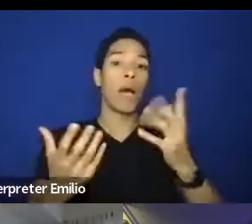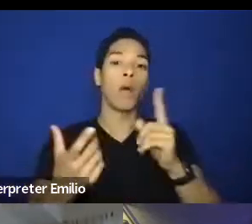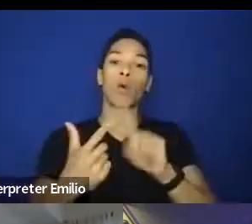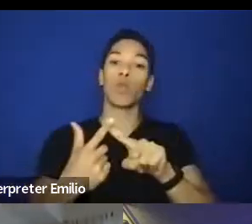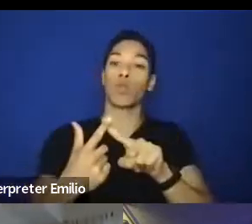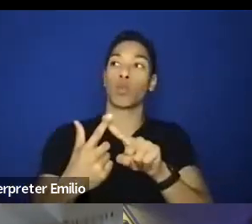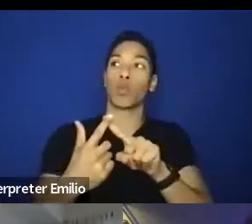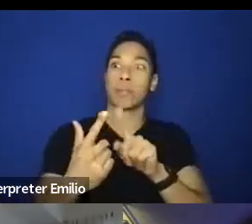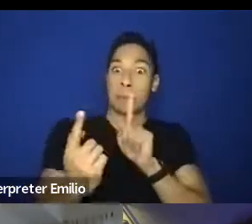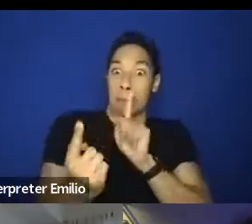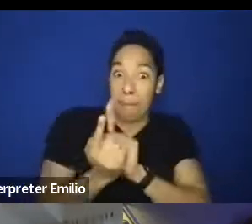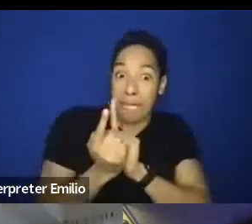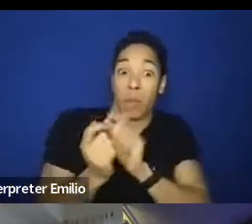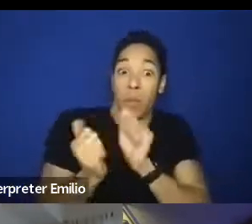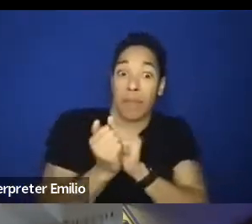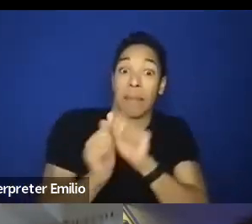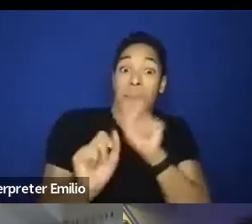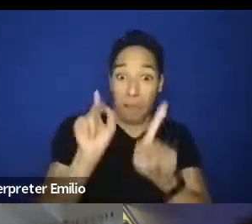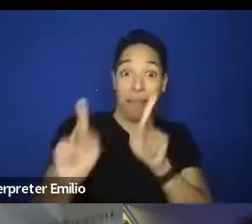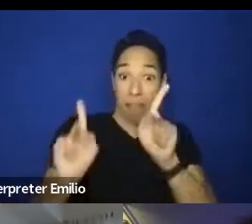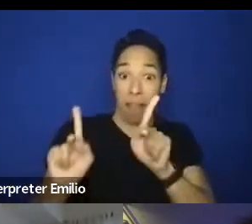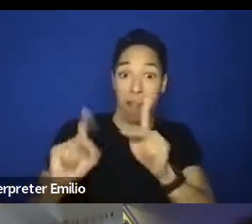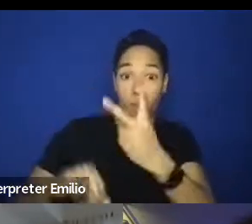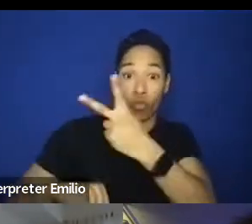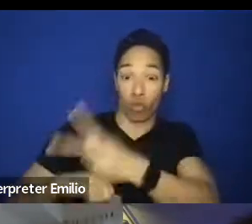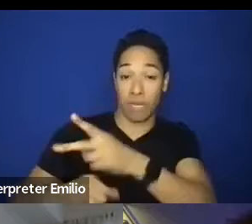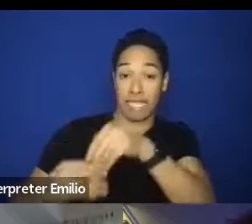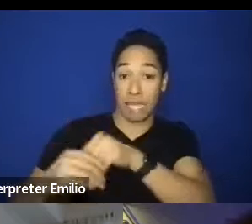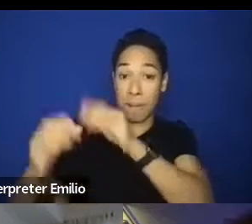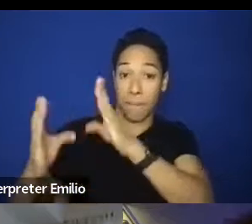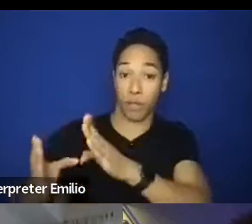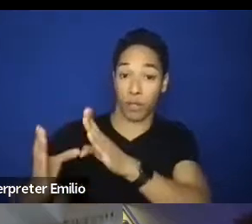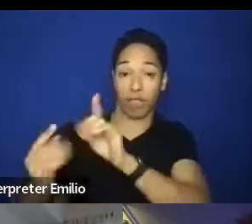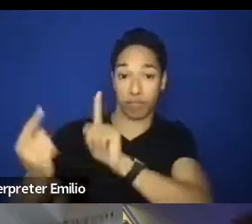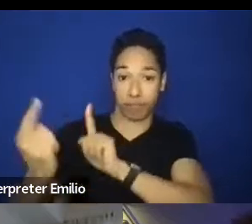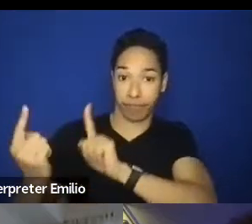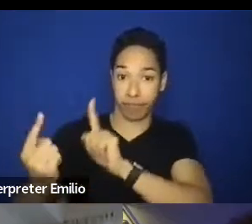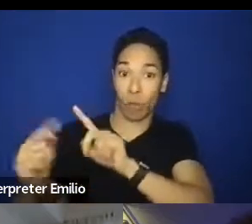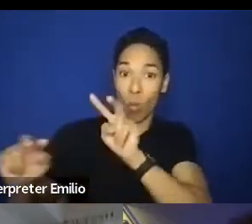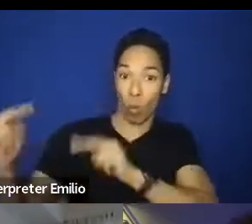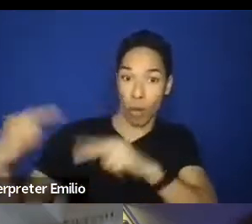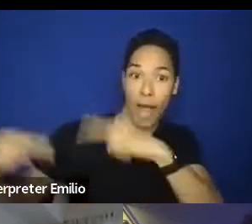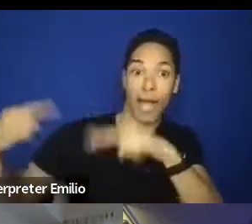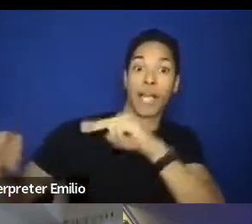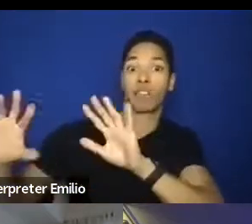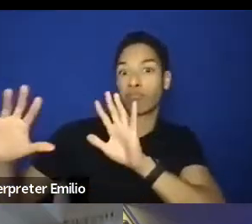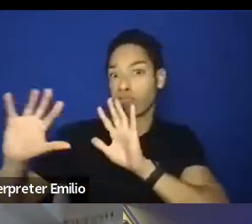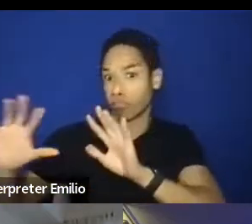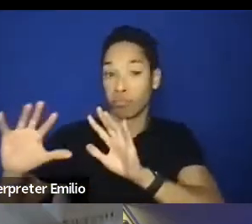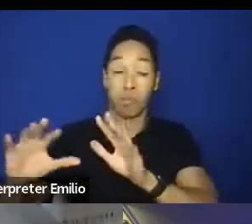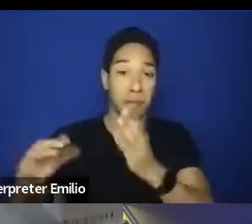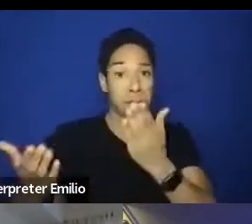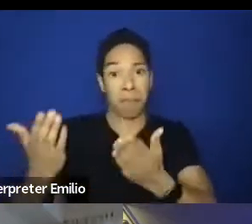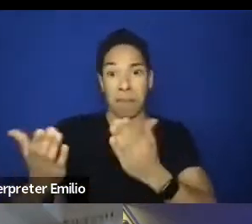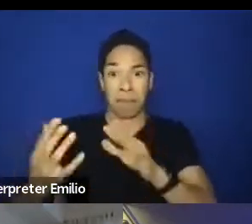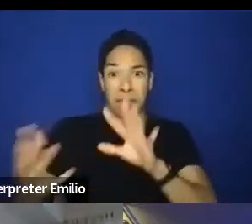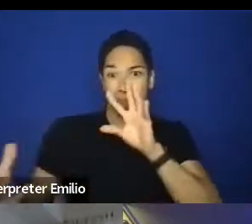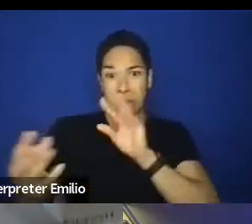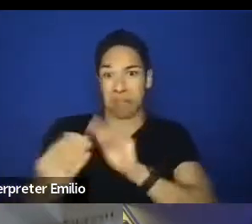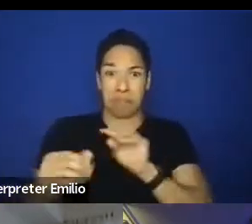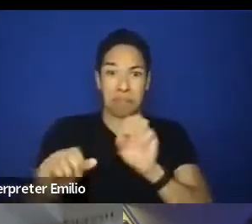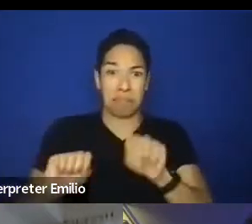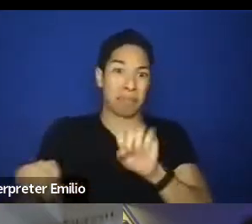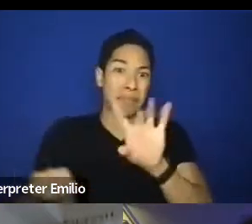Like you have those 2 days to see people in person. And that, you could see 80